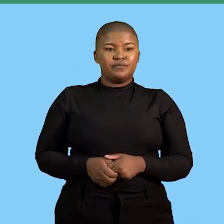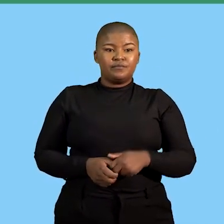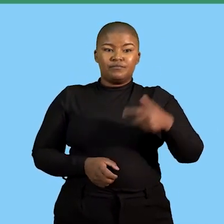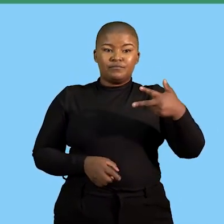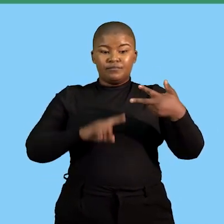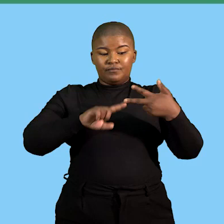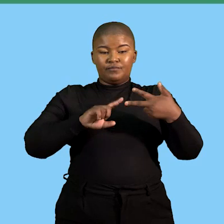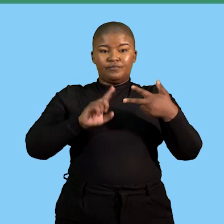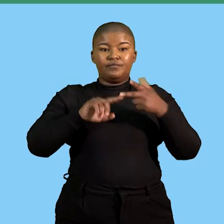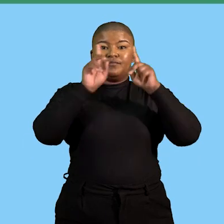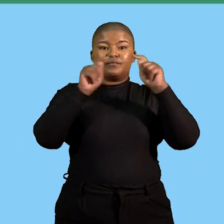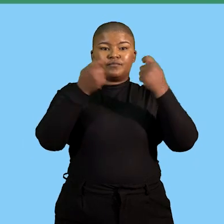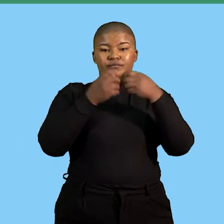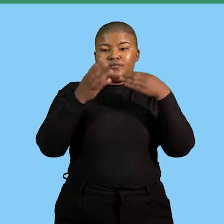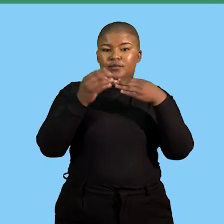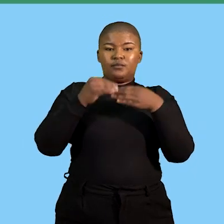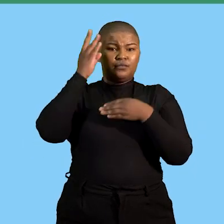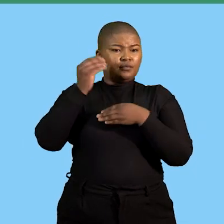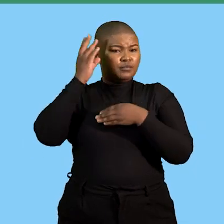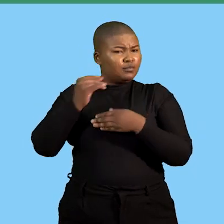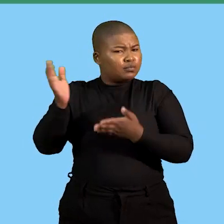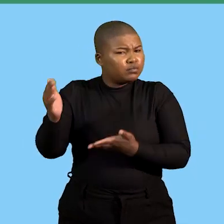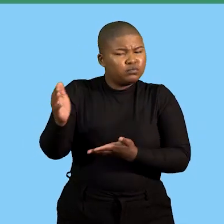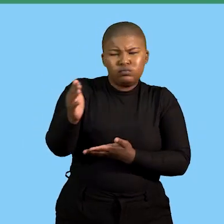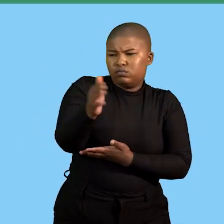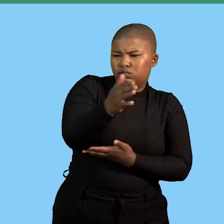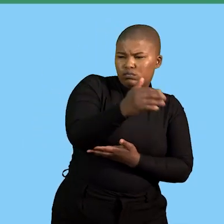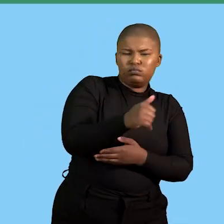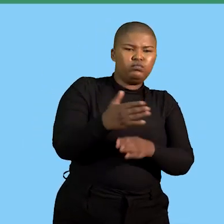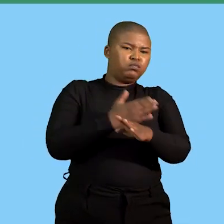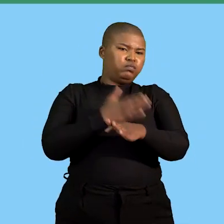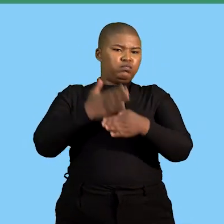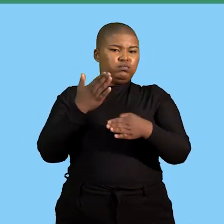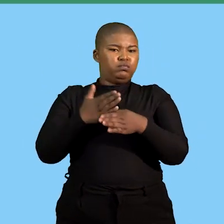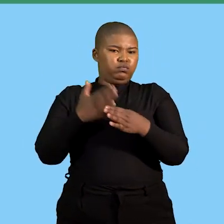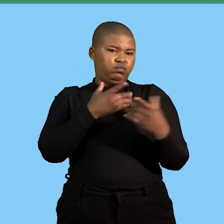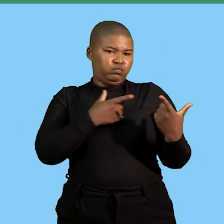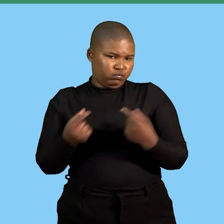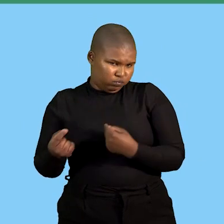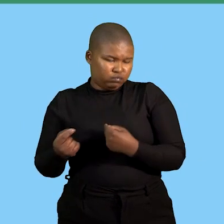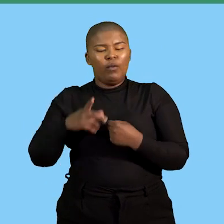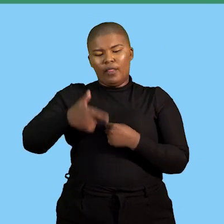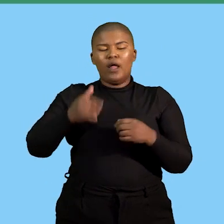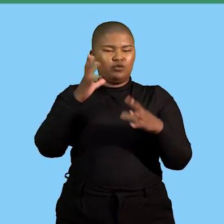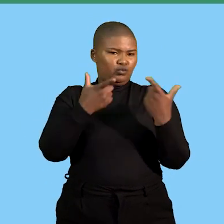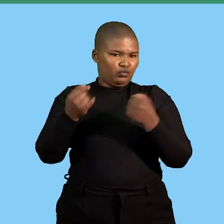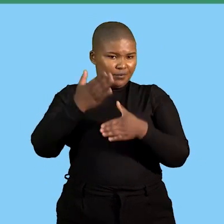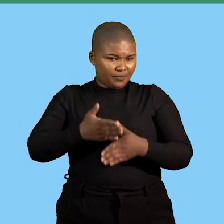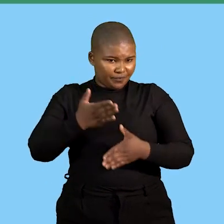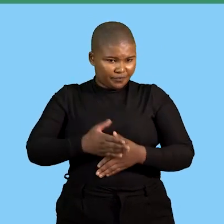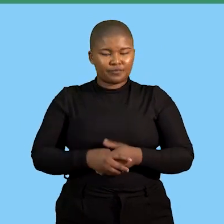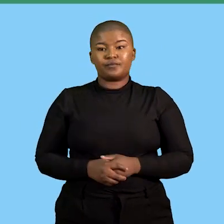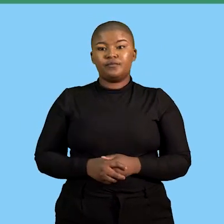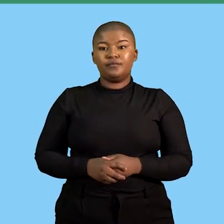says, team members gather information about the task that must be performed. So you